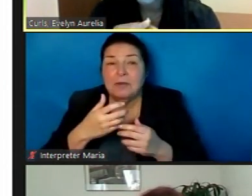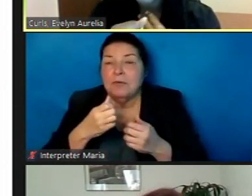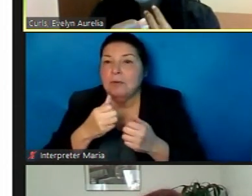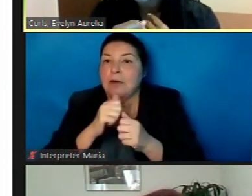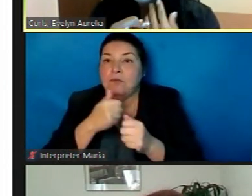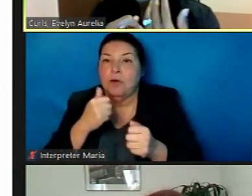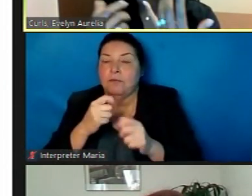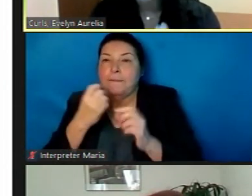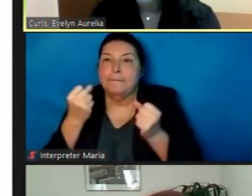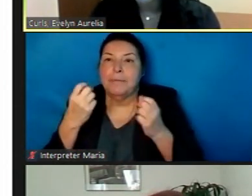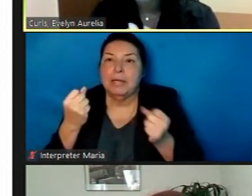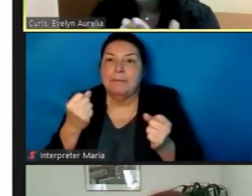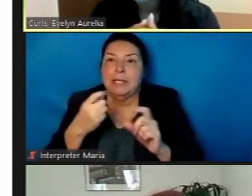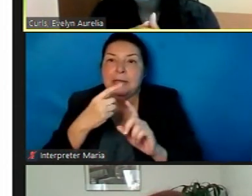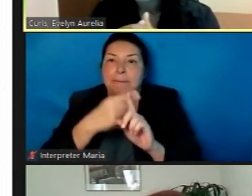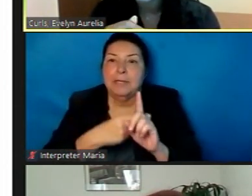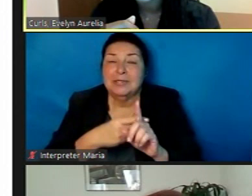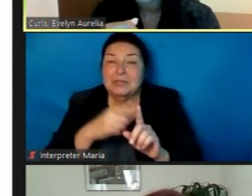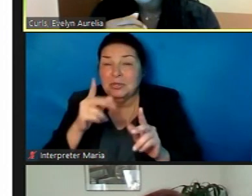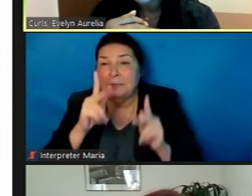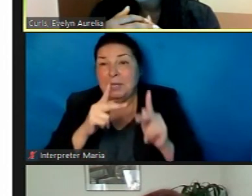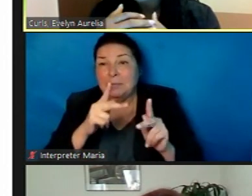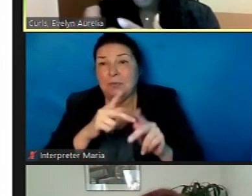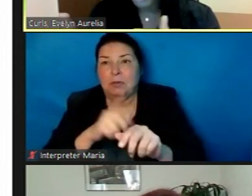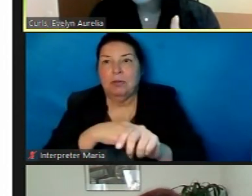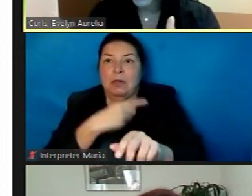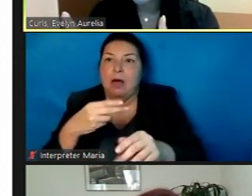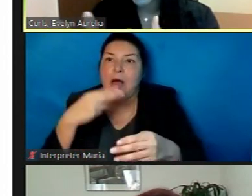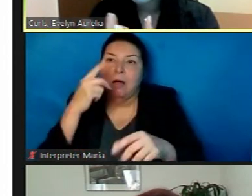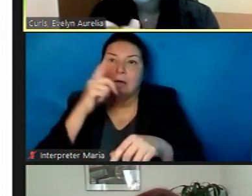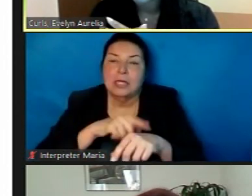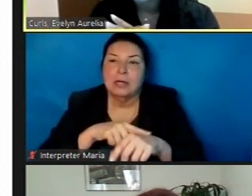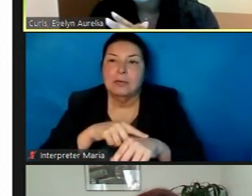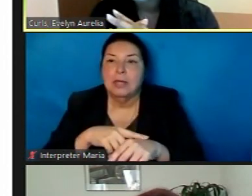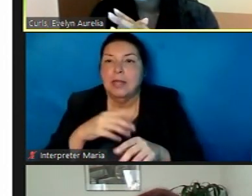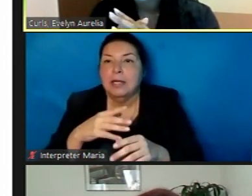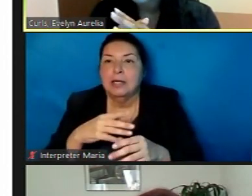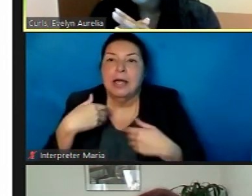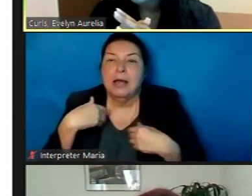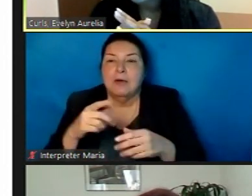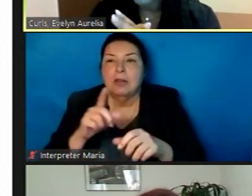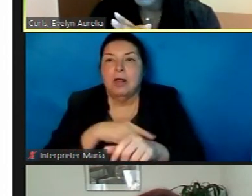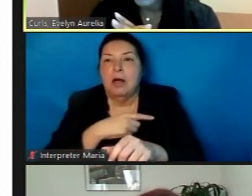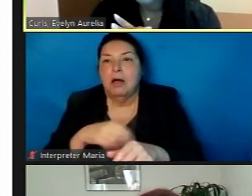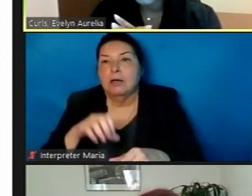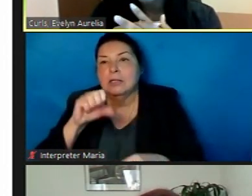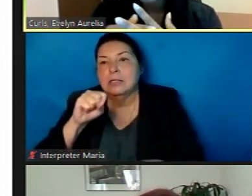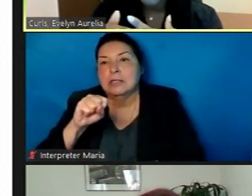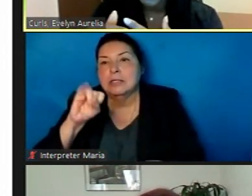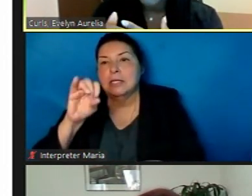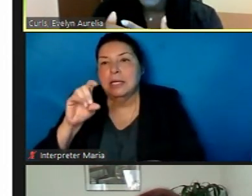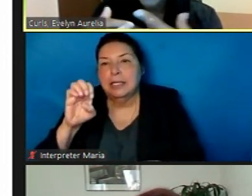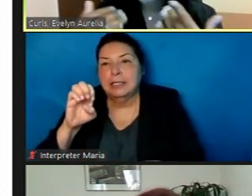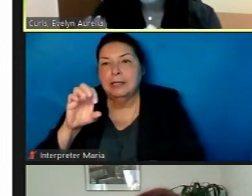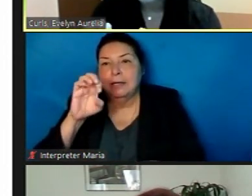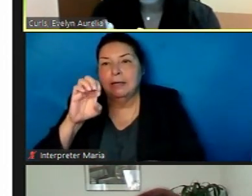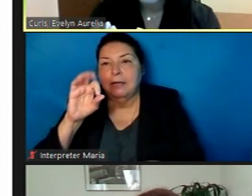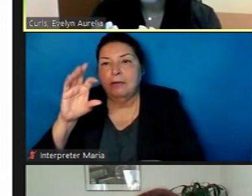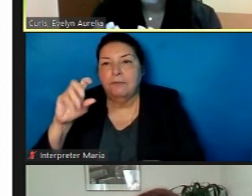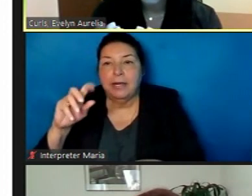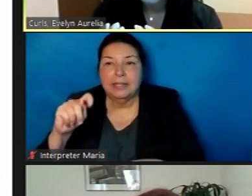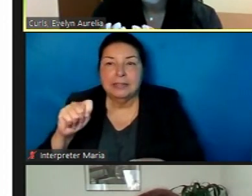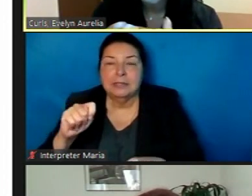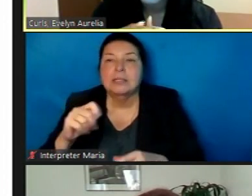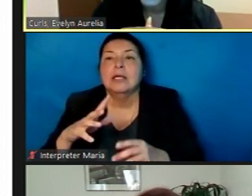people can have something we call long haulers, or people who have long side effects from COVID. So not able to perform athletically